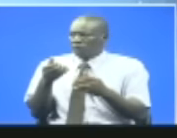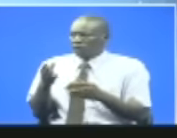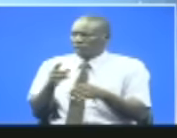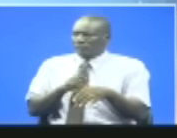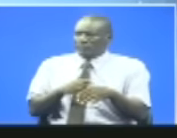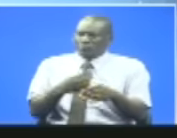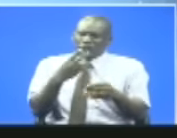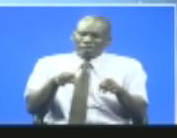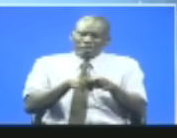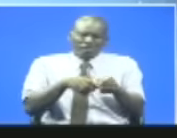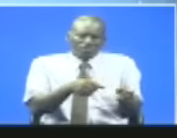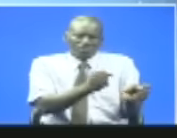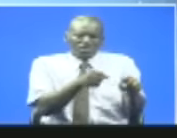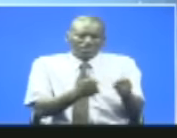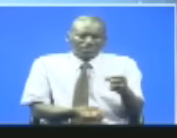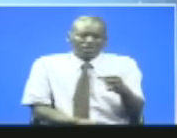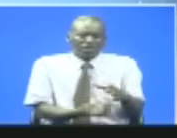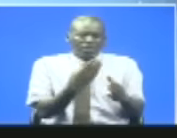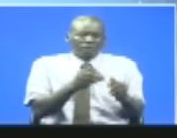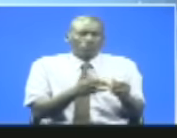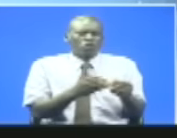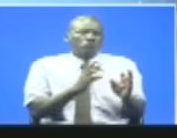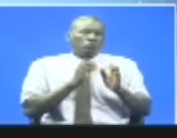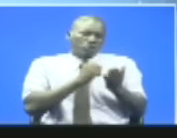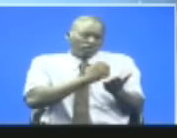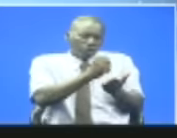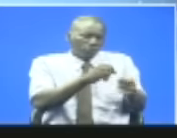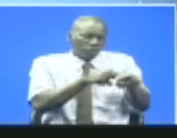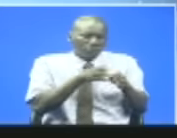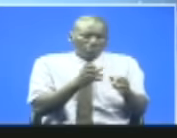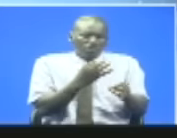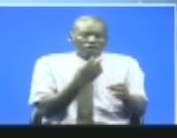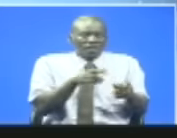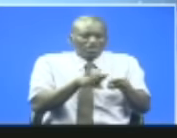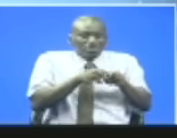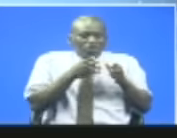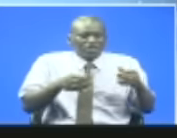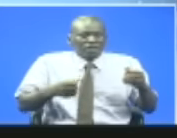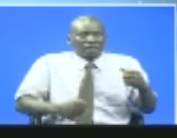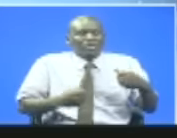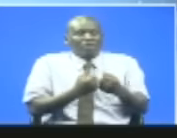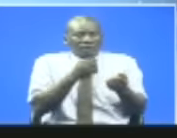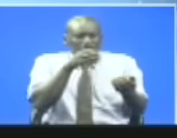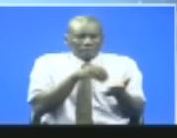same strategies recurring. You see the same tactics coming for play again.